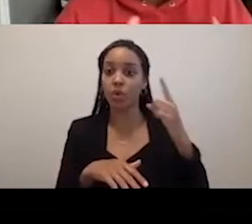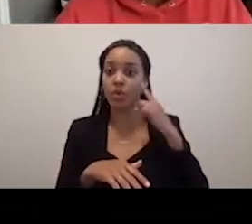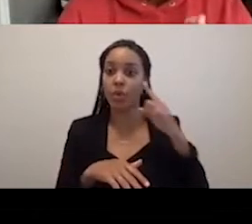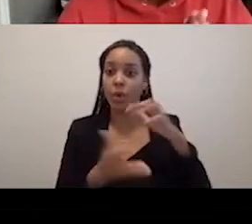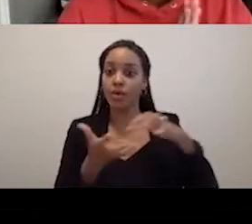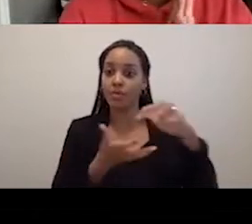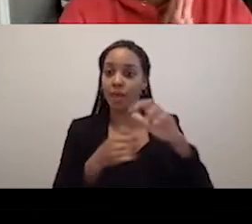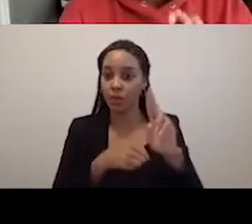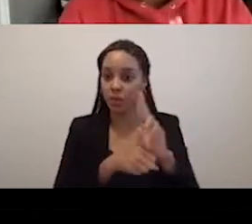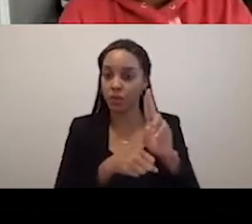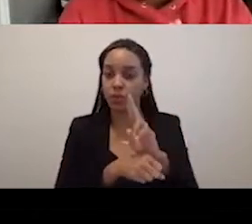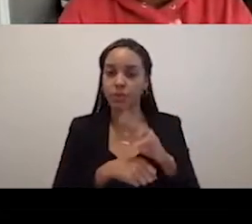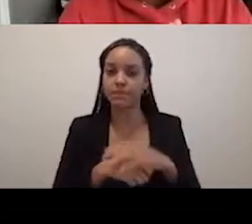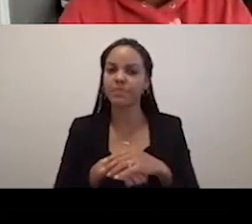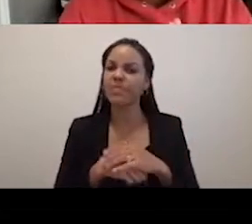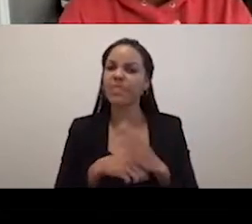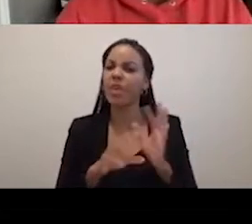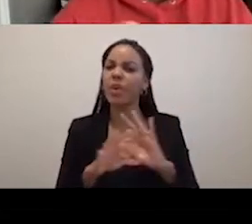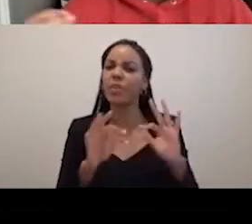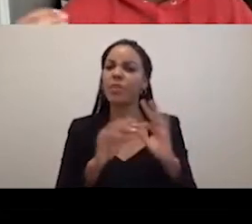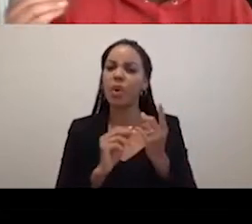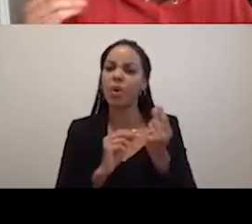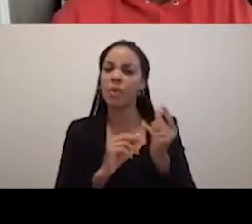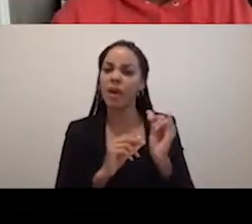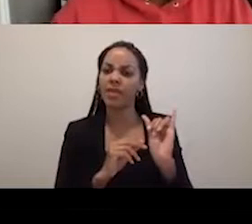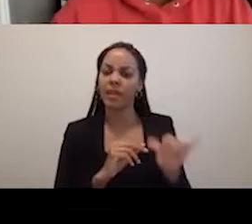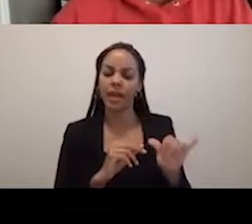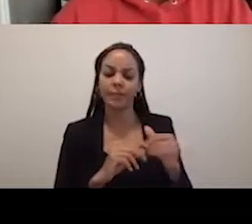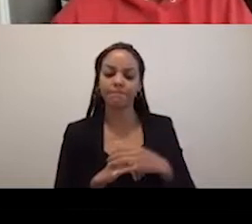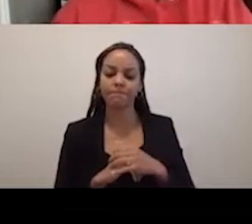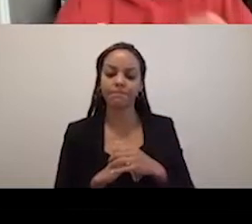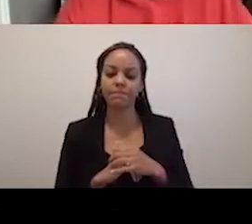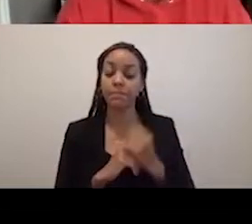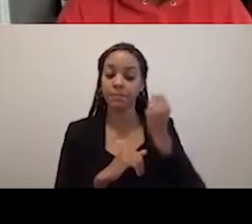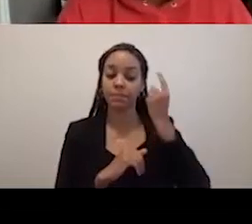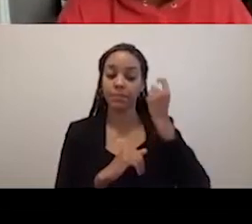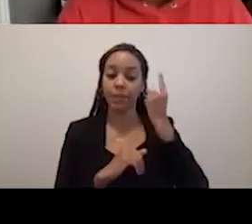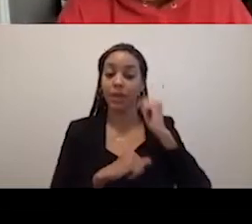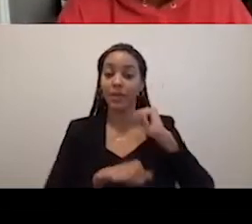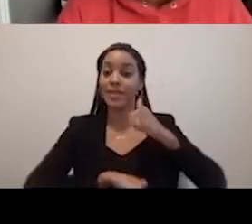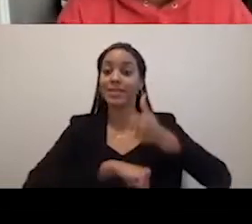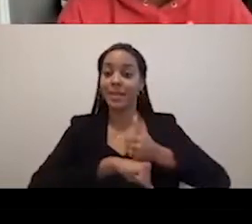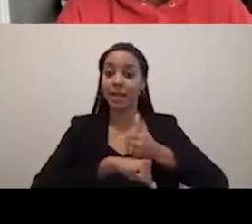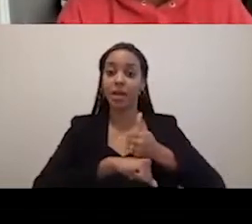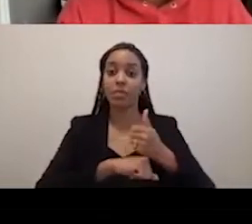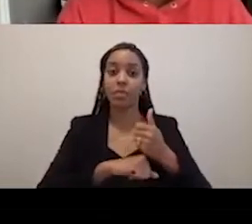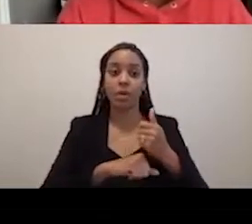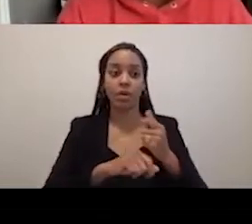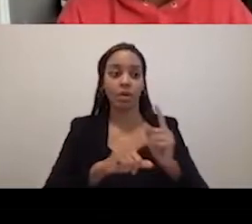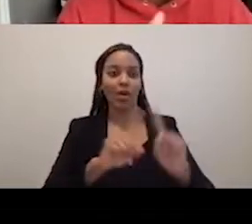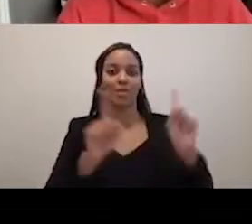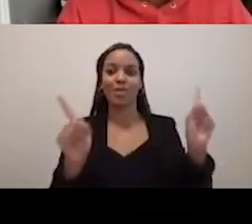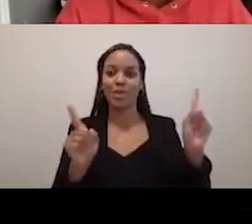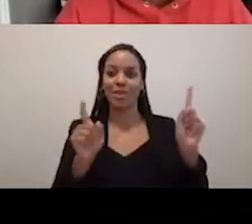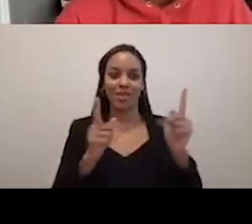use. And what's important about that is that in the creation of an alternative space for arts and culture